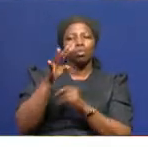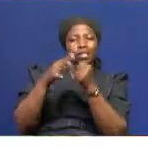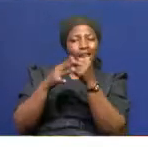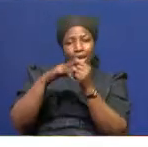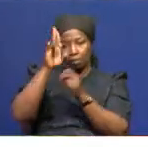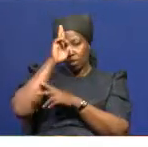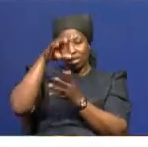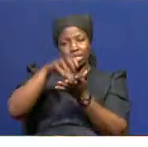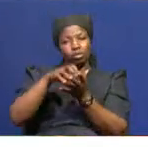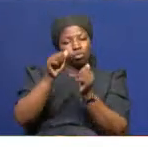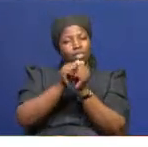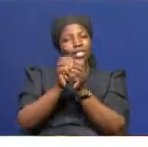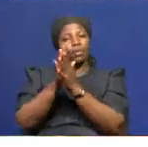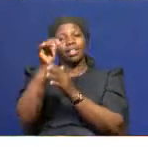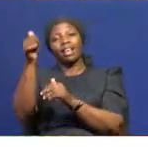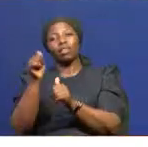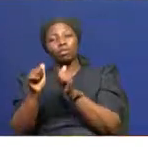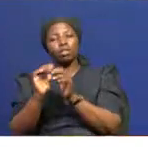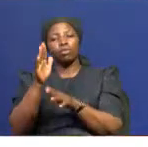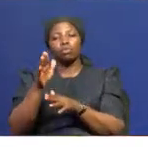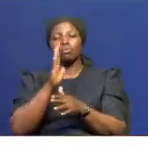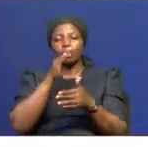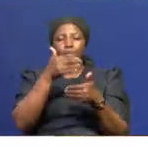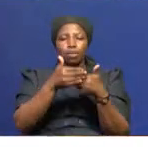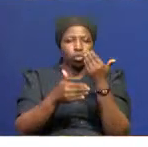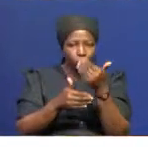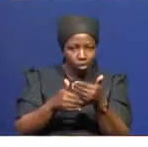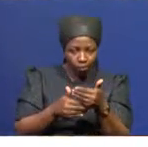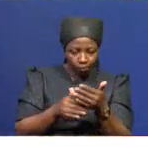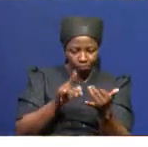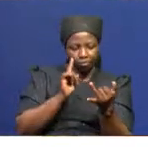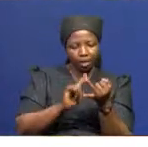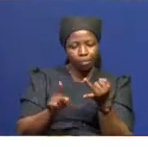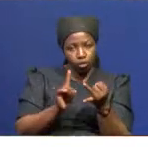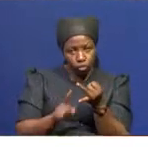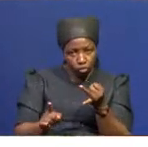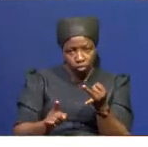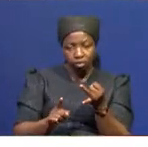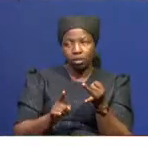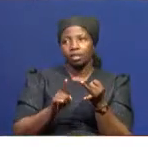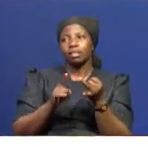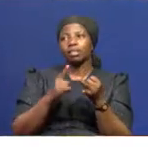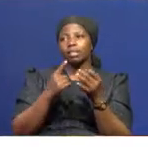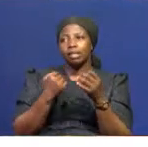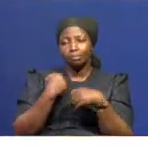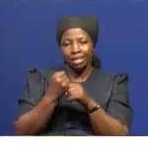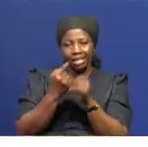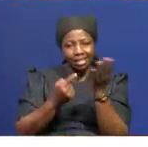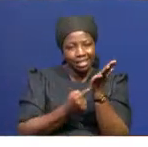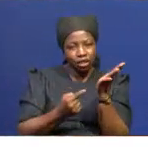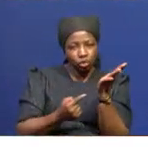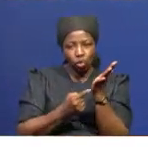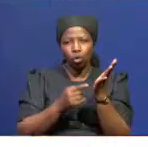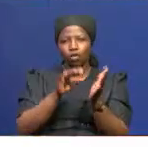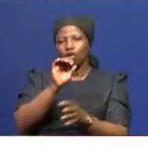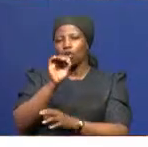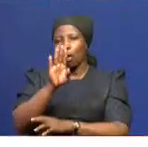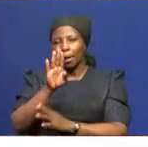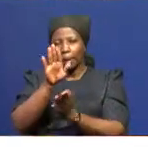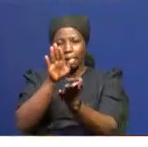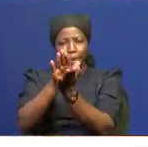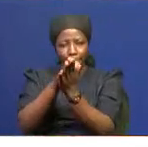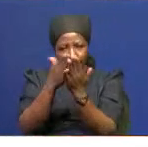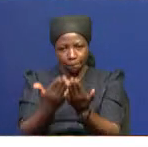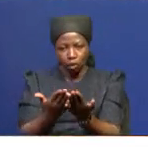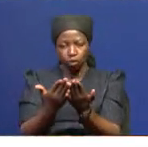police stations that shall be constructed. 2, digitization of occurrence book. Over the next 1 year, and in line with